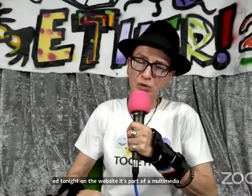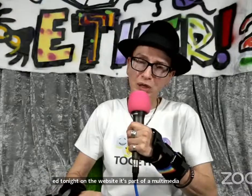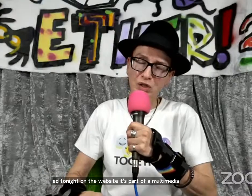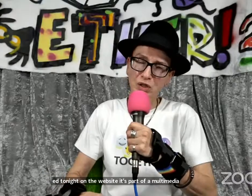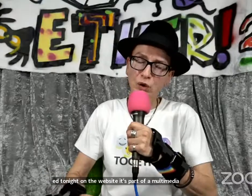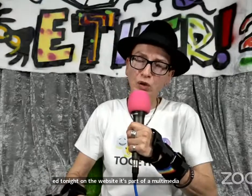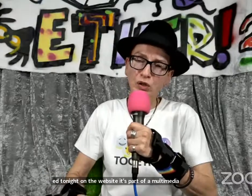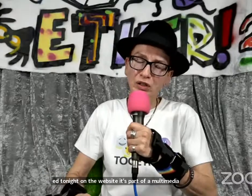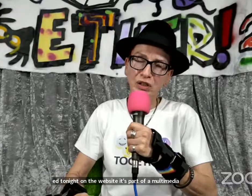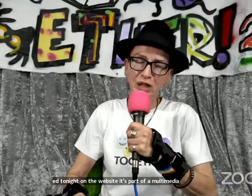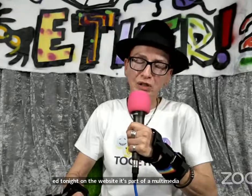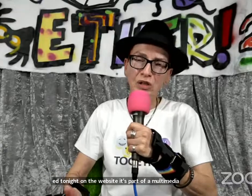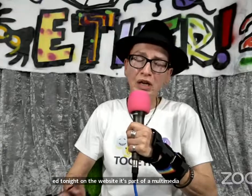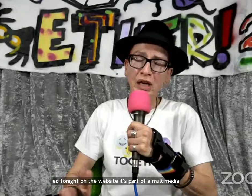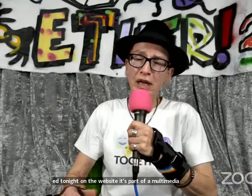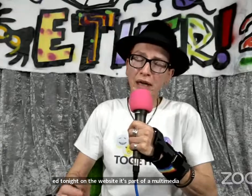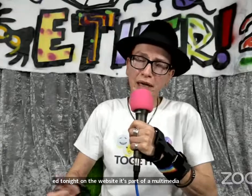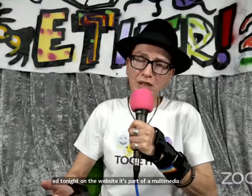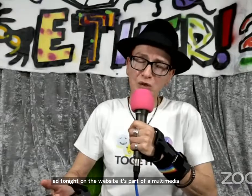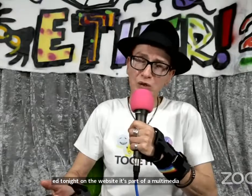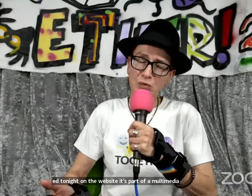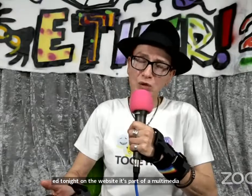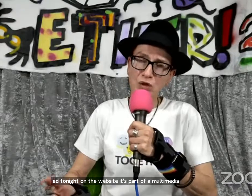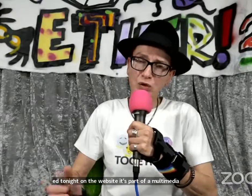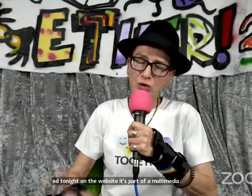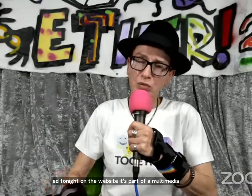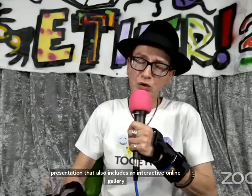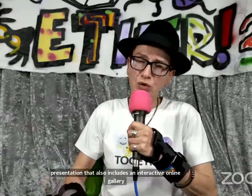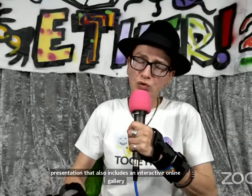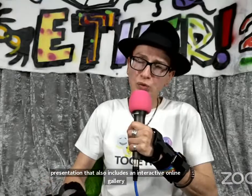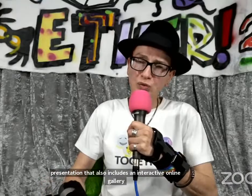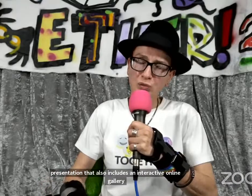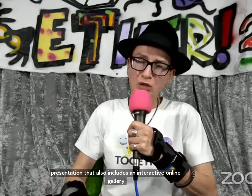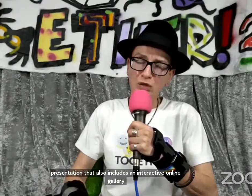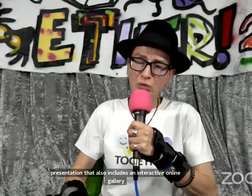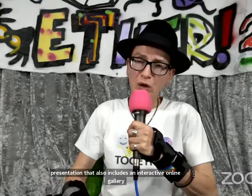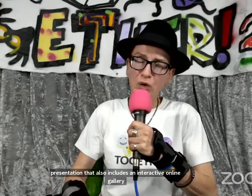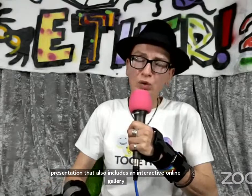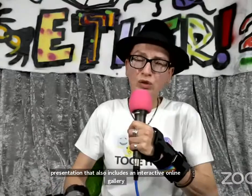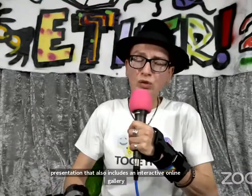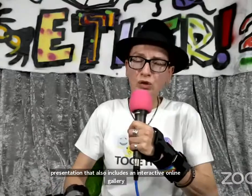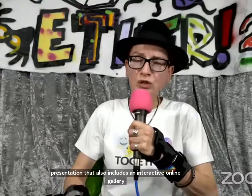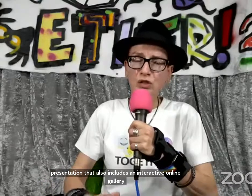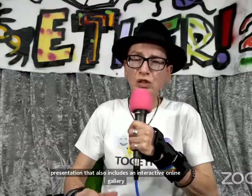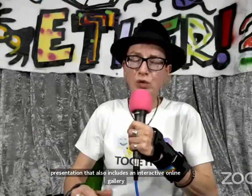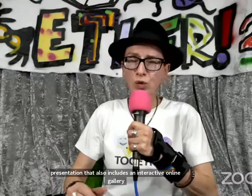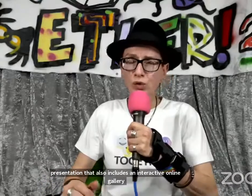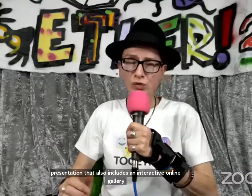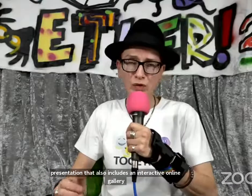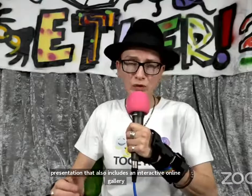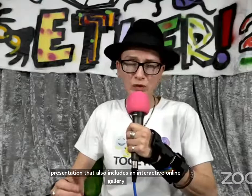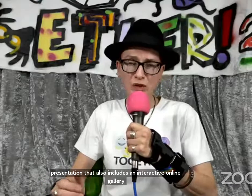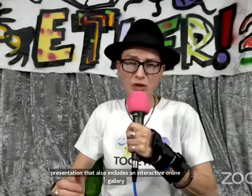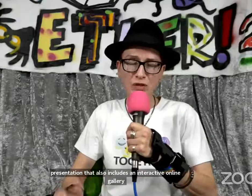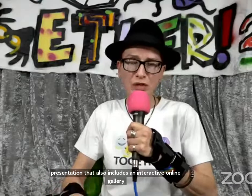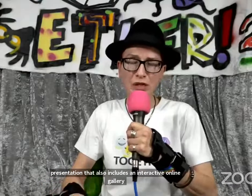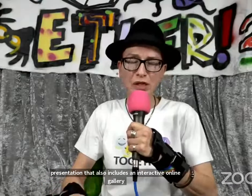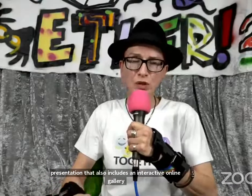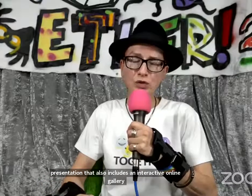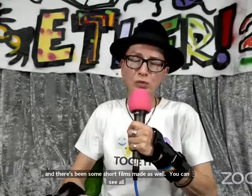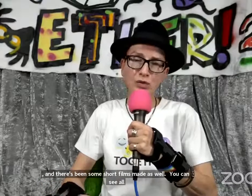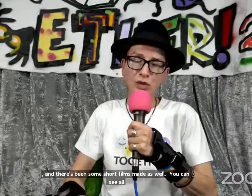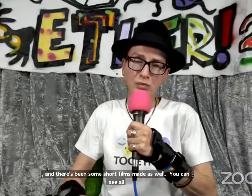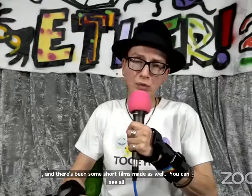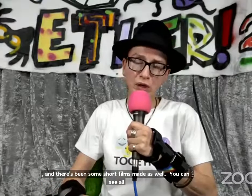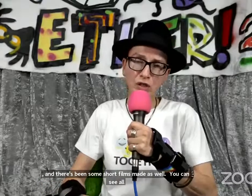an interactive online gallery. And there's been some short films made as well. You can see all of these things